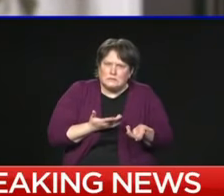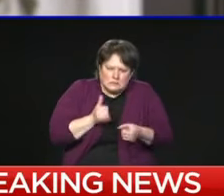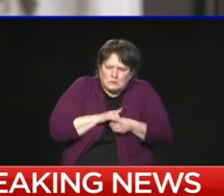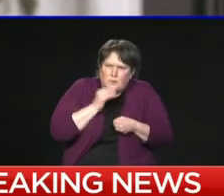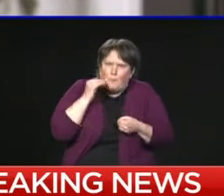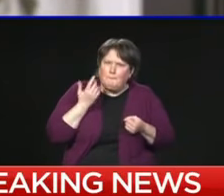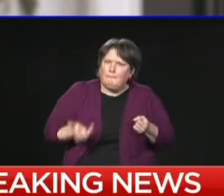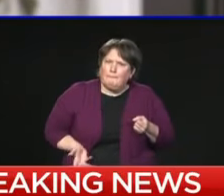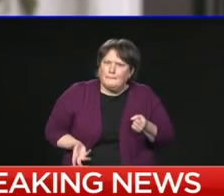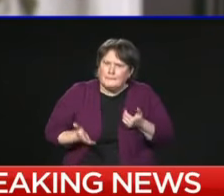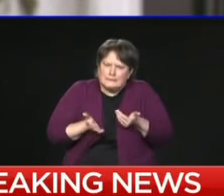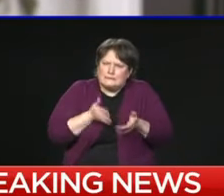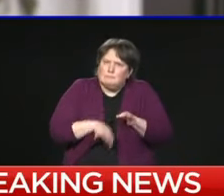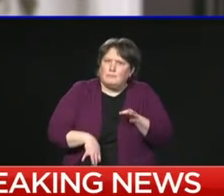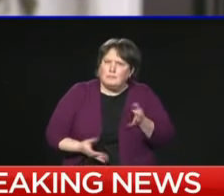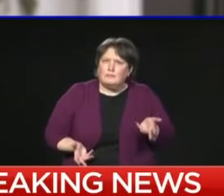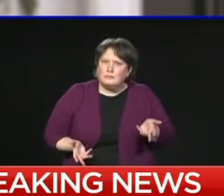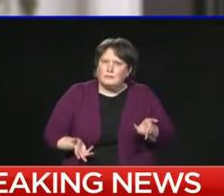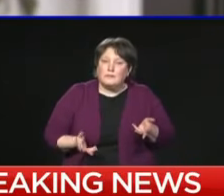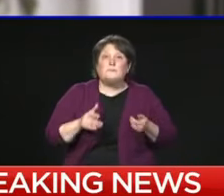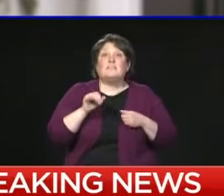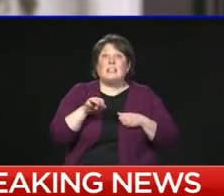the garbage bins. So